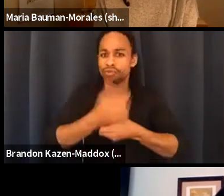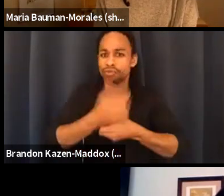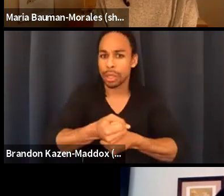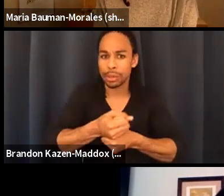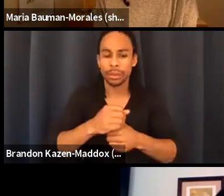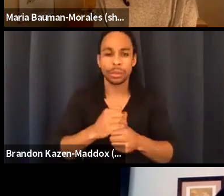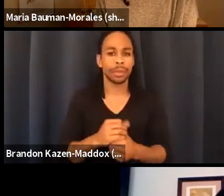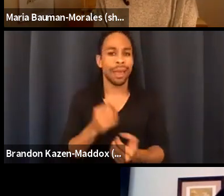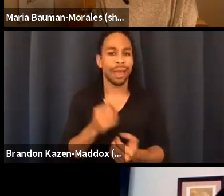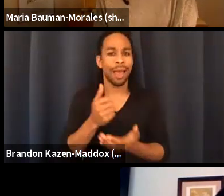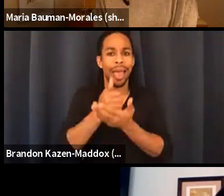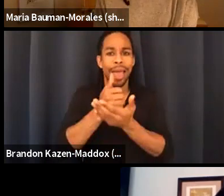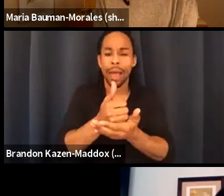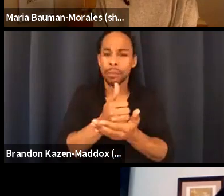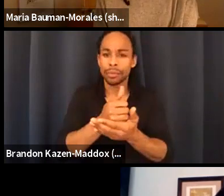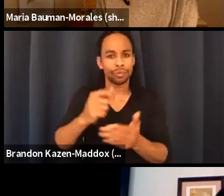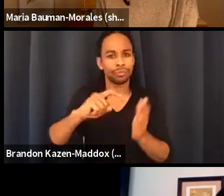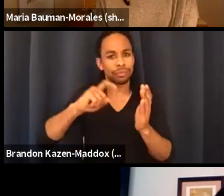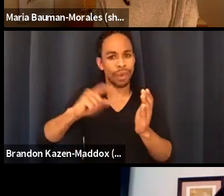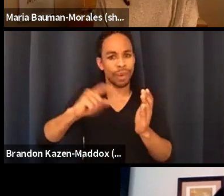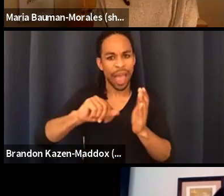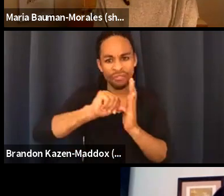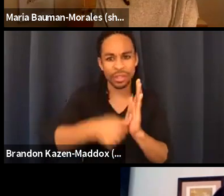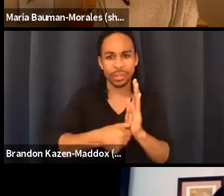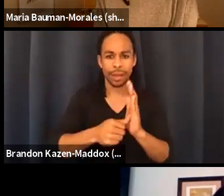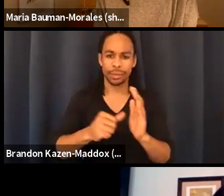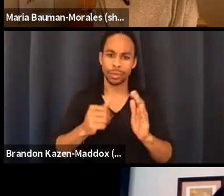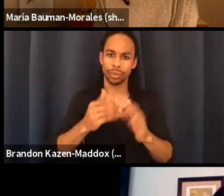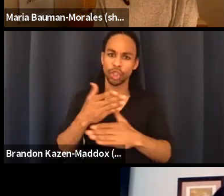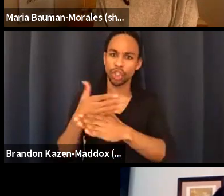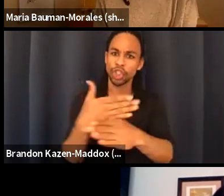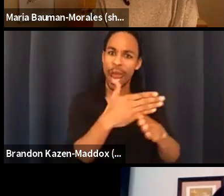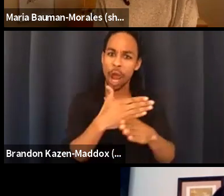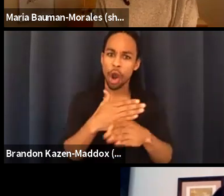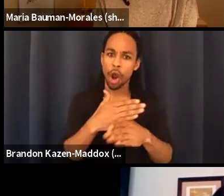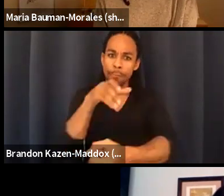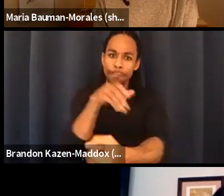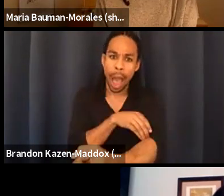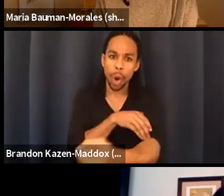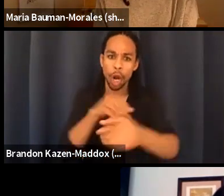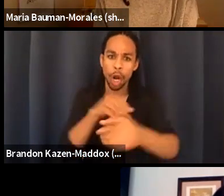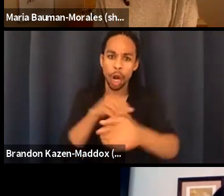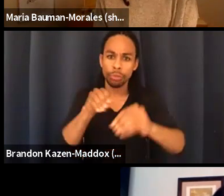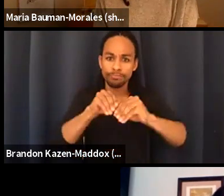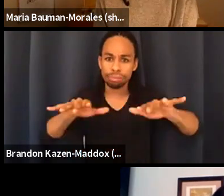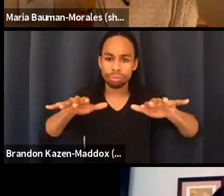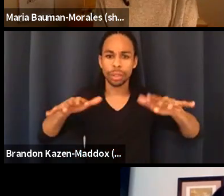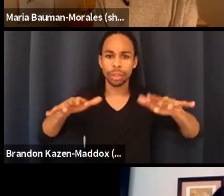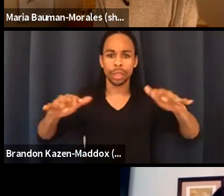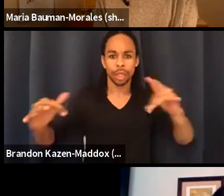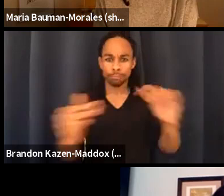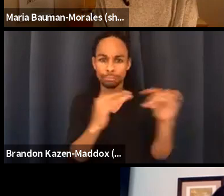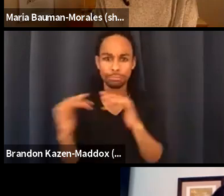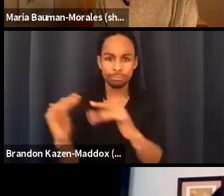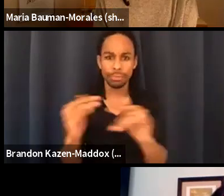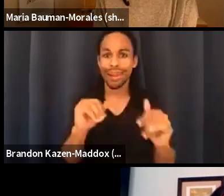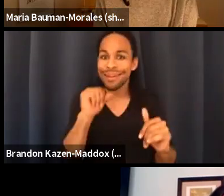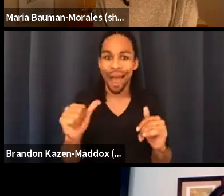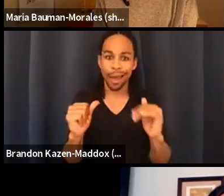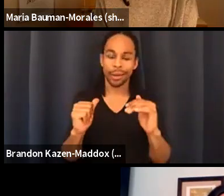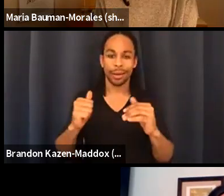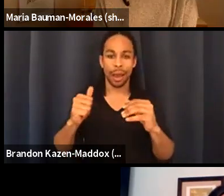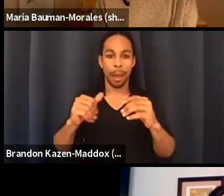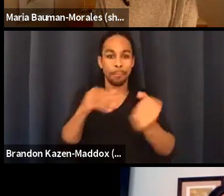opposed to vertical power. I'm really strategic in, well, at least